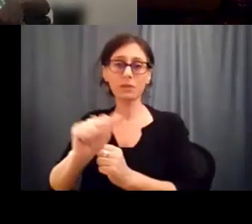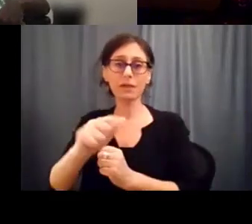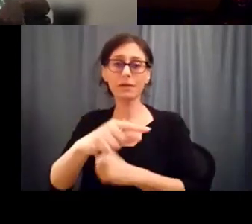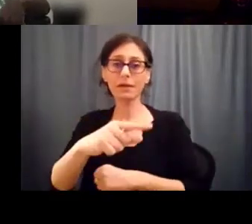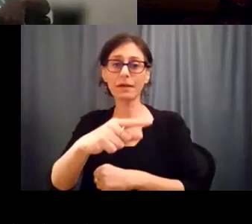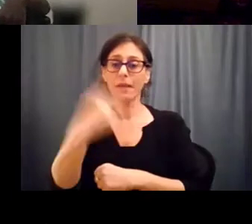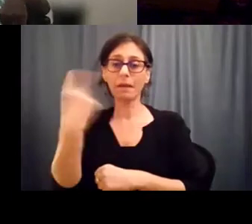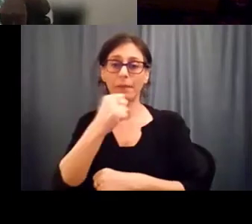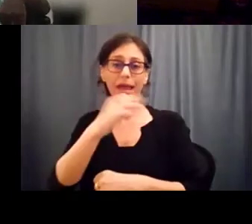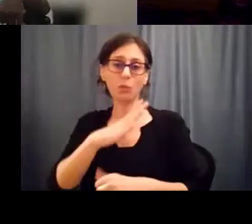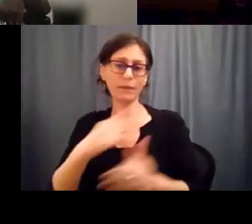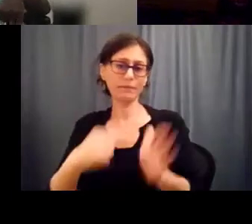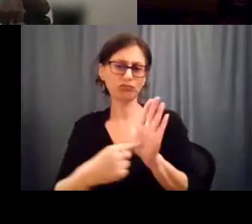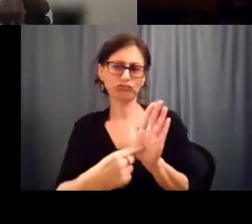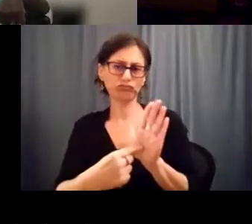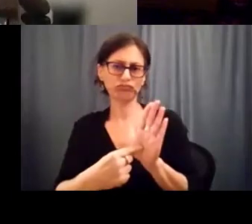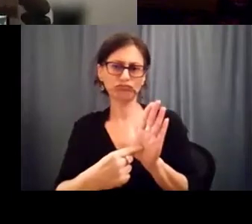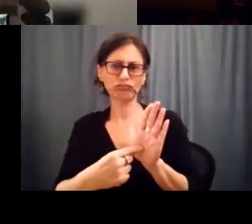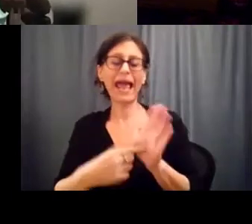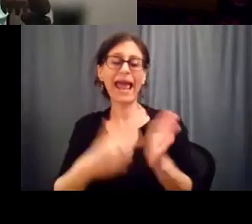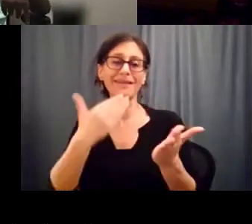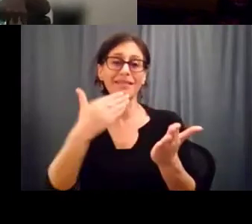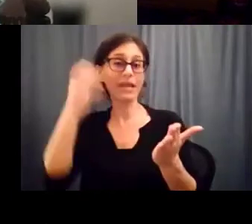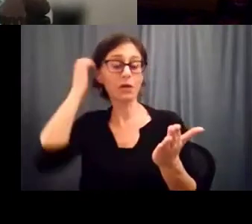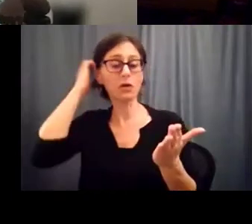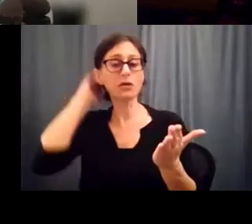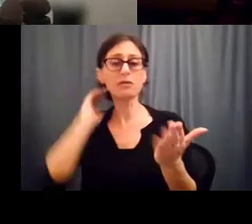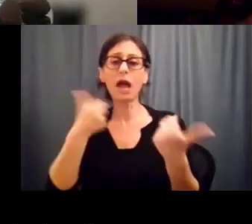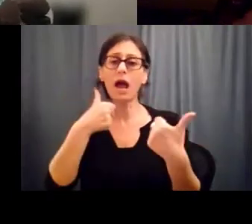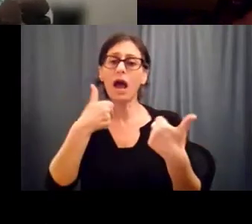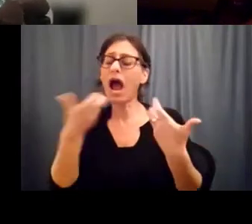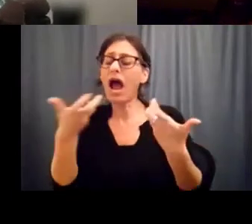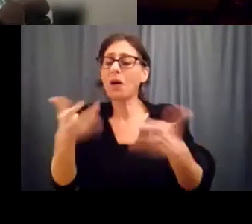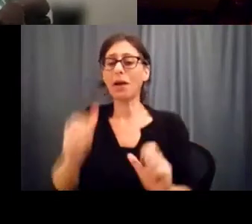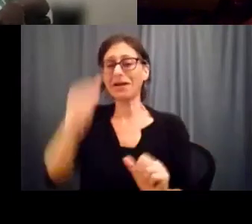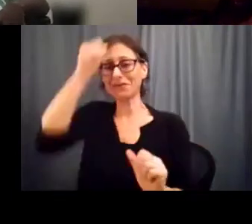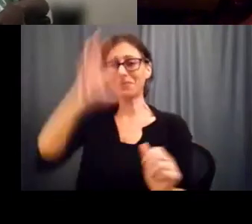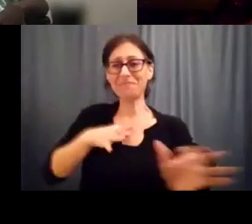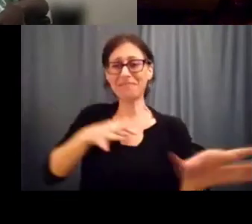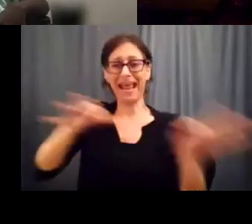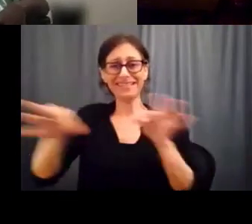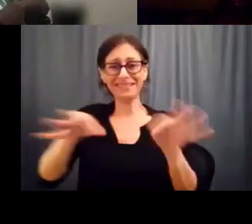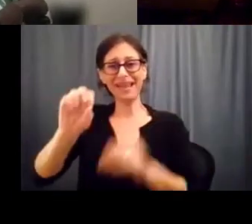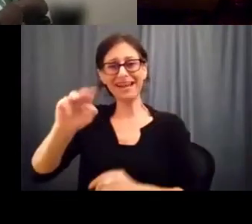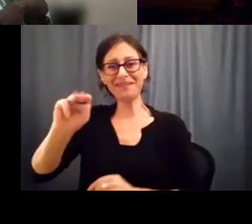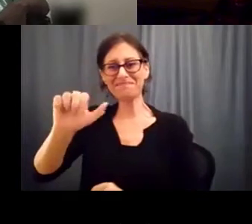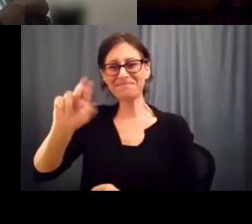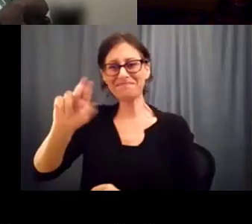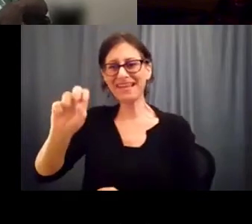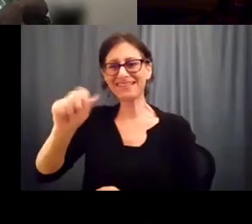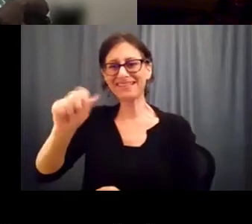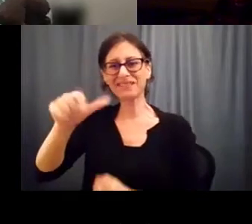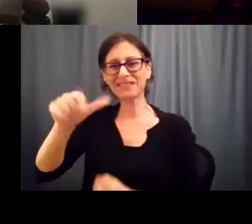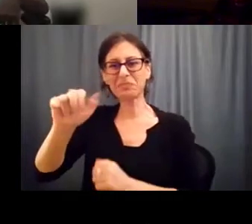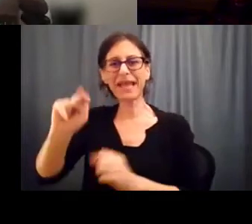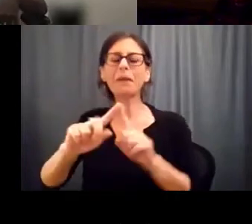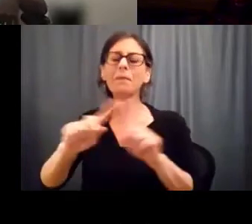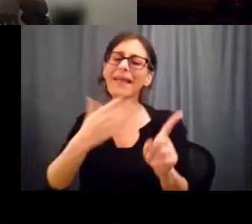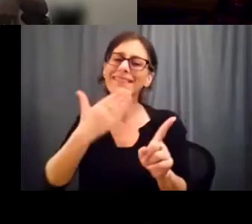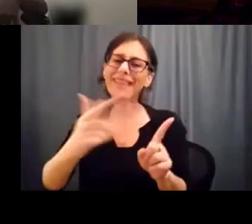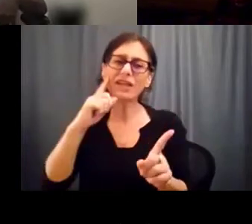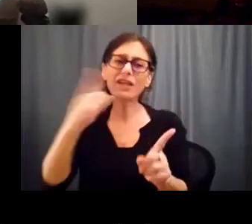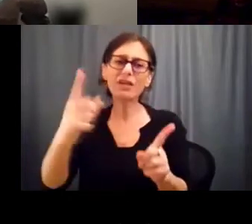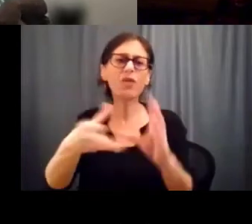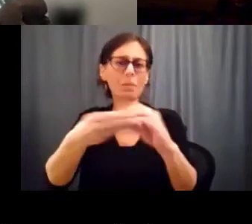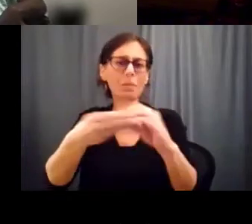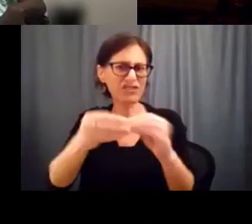not represented, and thank you. I'm not trying to mansplain, but thank you for bringing it up. You know, because the industry